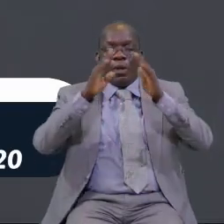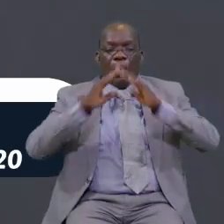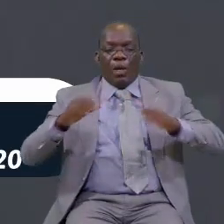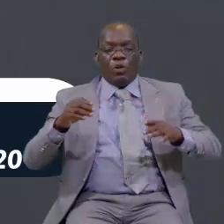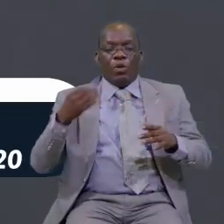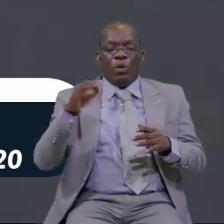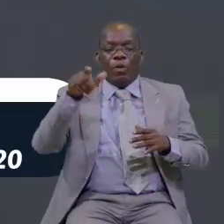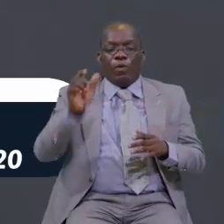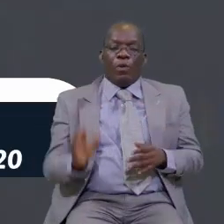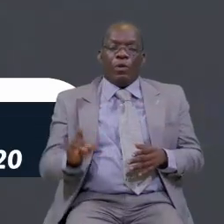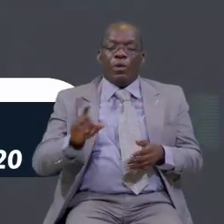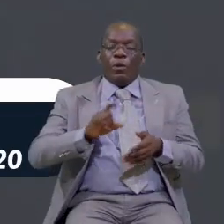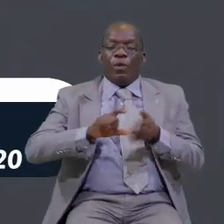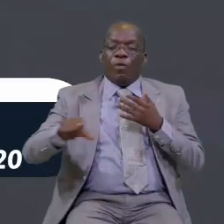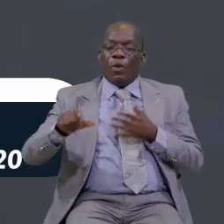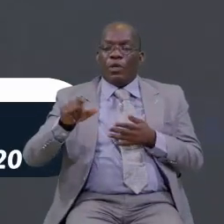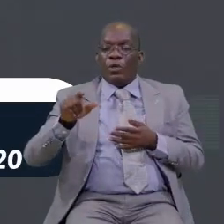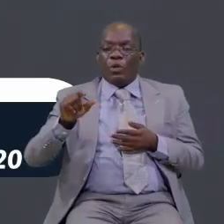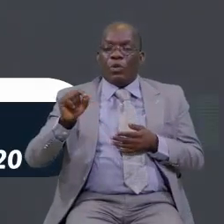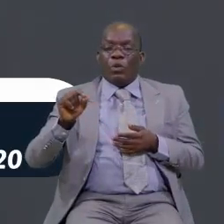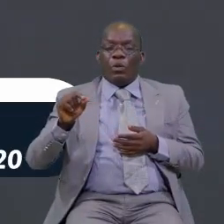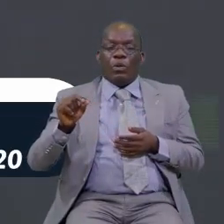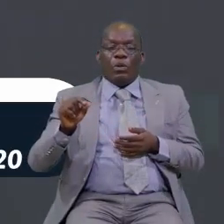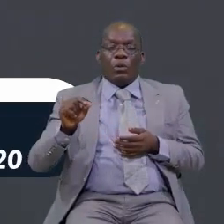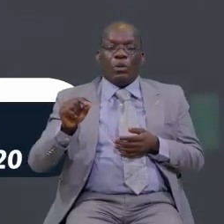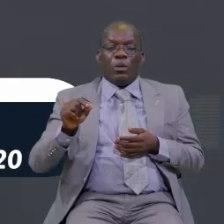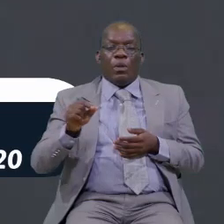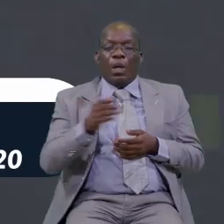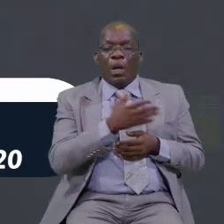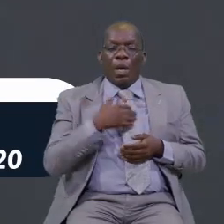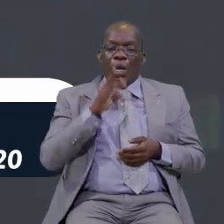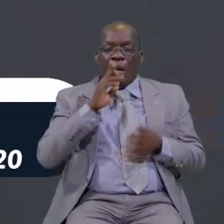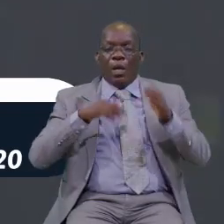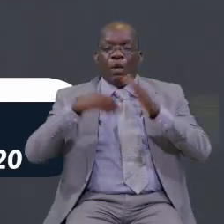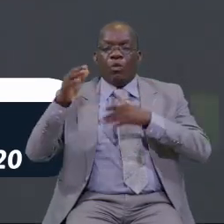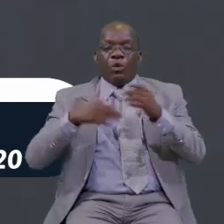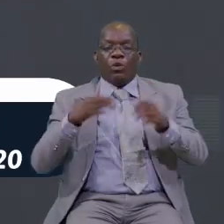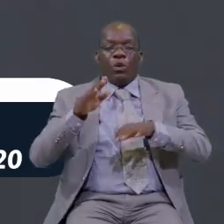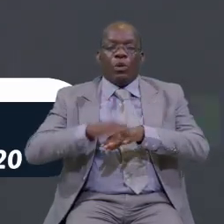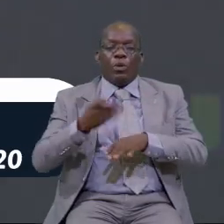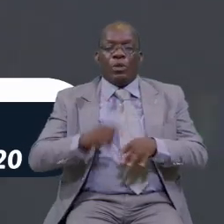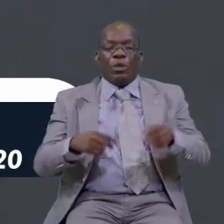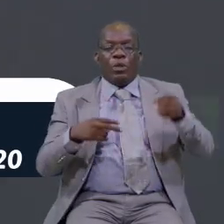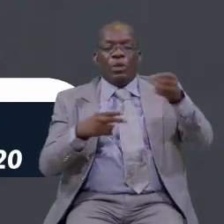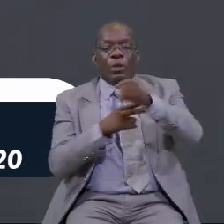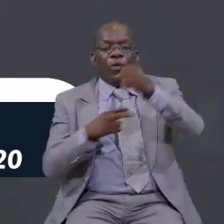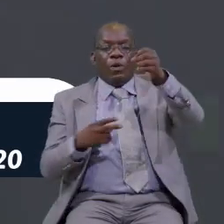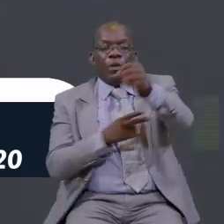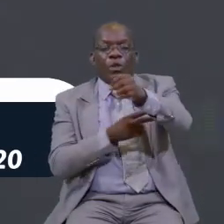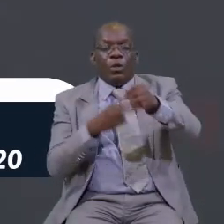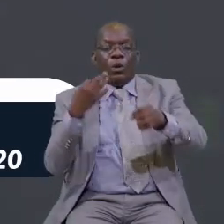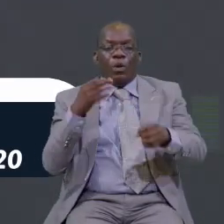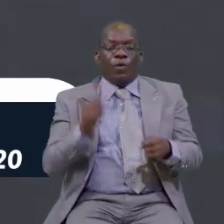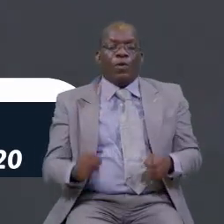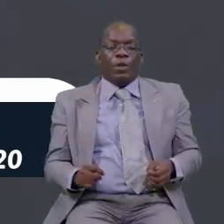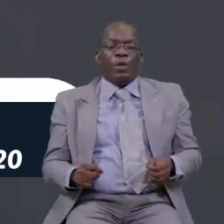20, and you are built upon the foundation of the apostles and